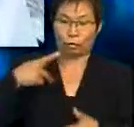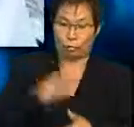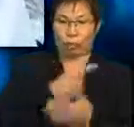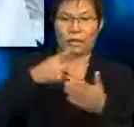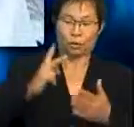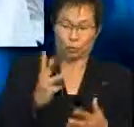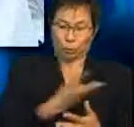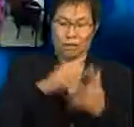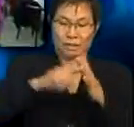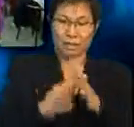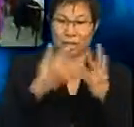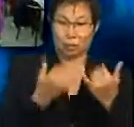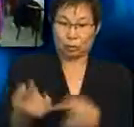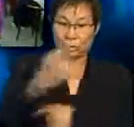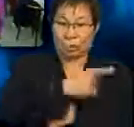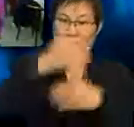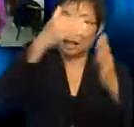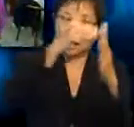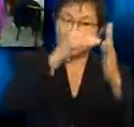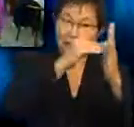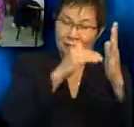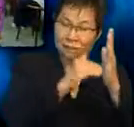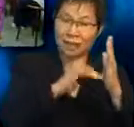Okay, before we start today's lesson,